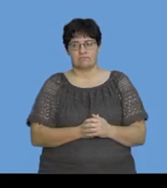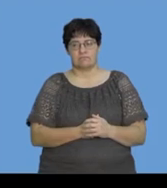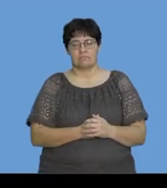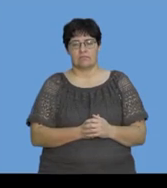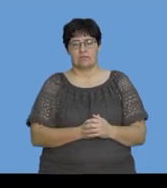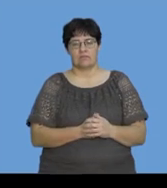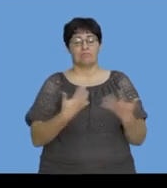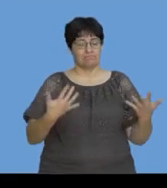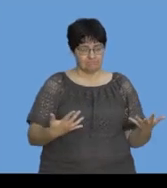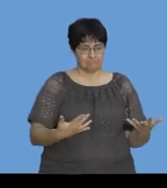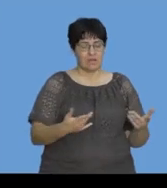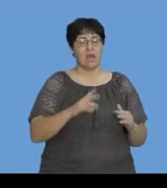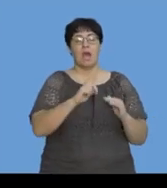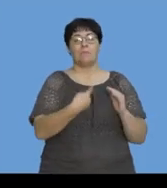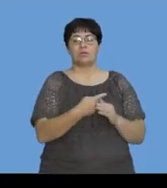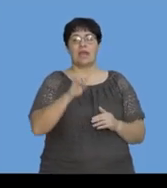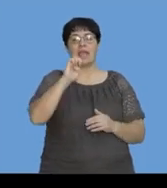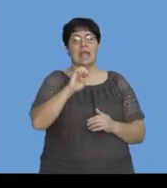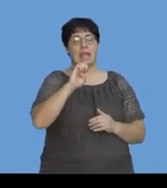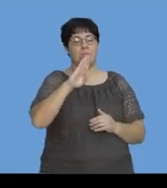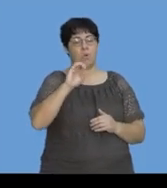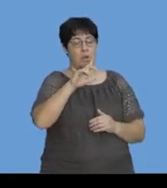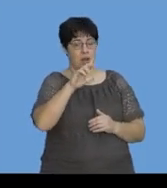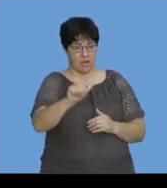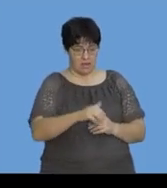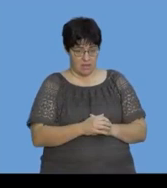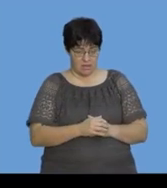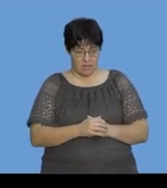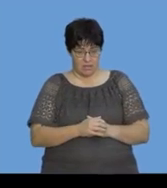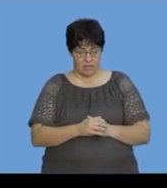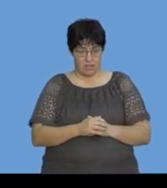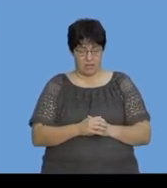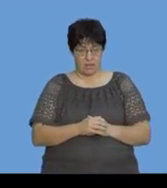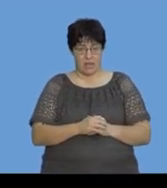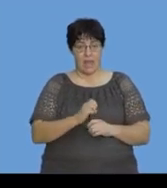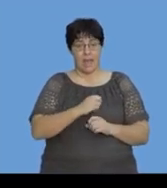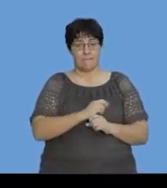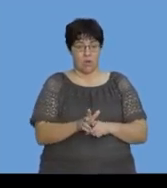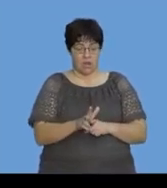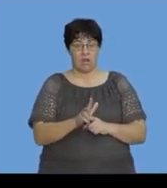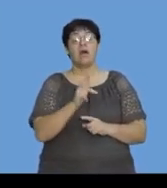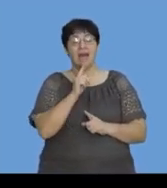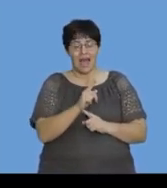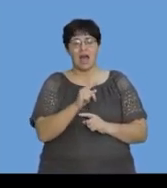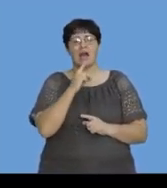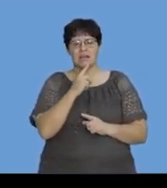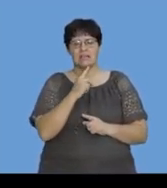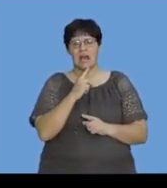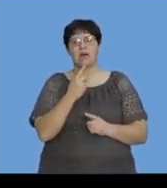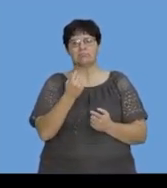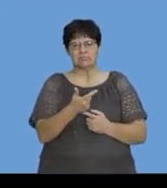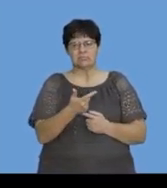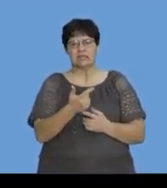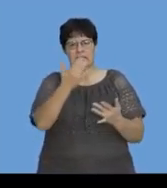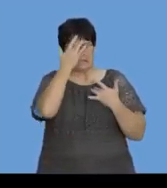going nice and, okay, so it's all about Ebola. So let's read it. It says, Ebola is a rare but often